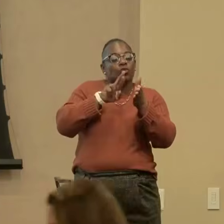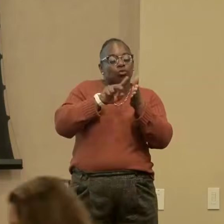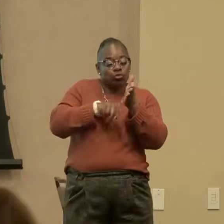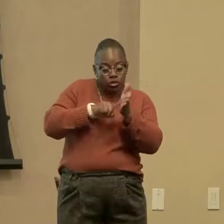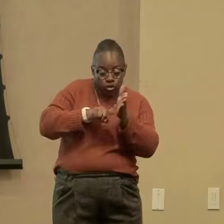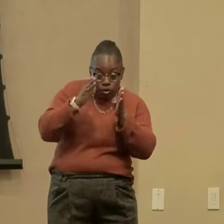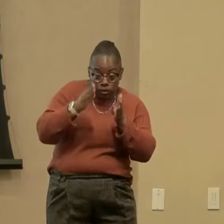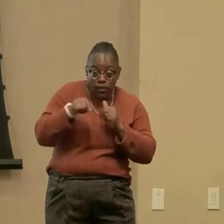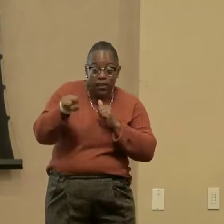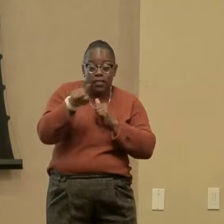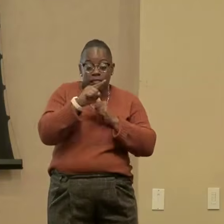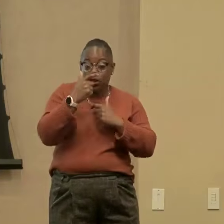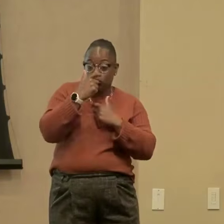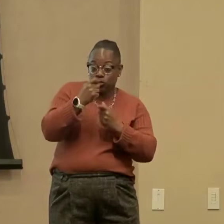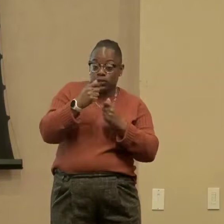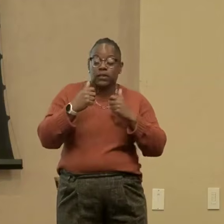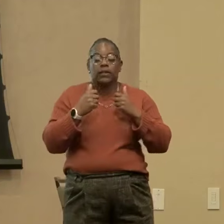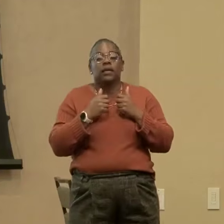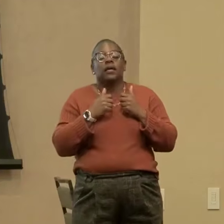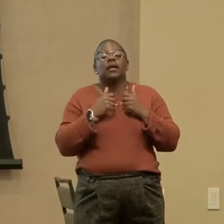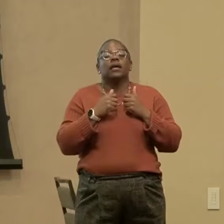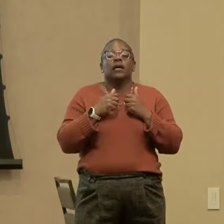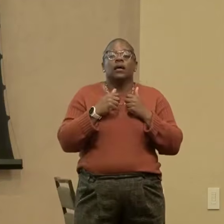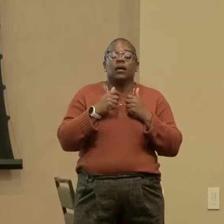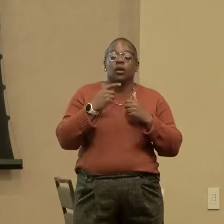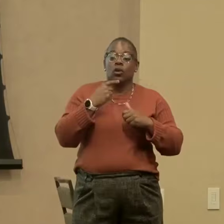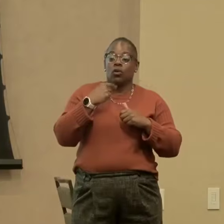in that to see if